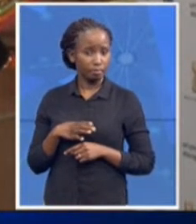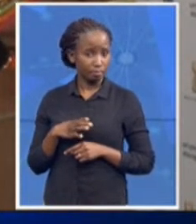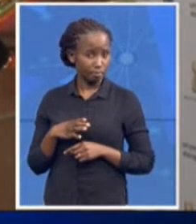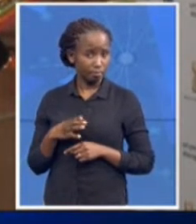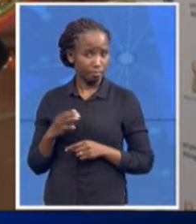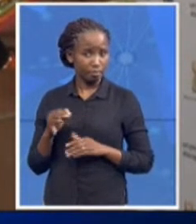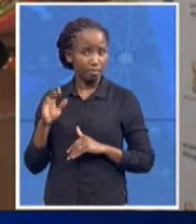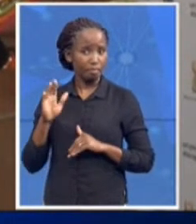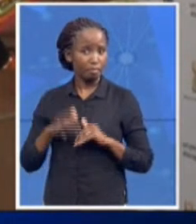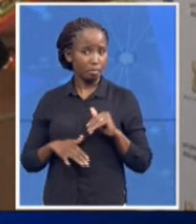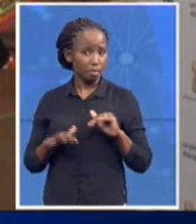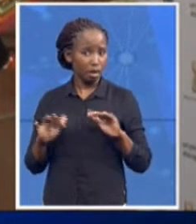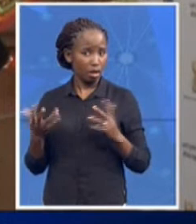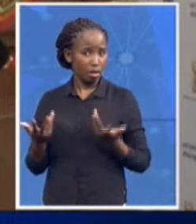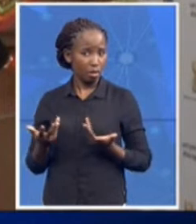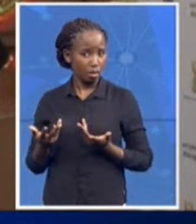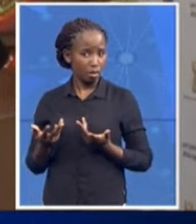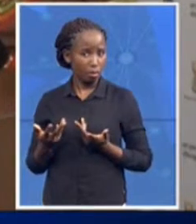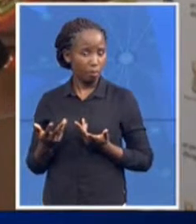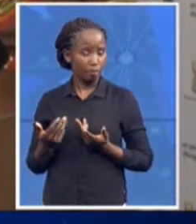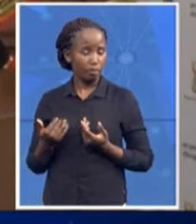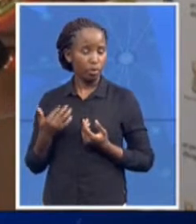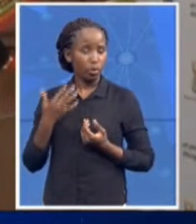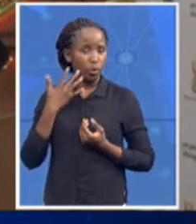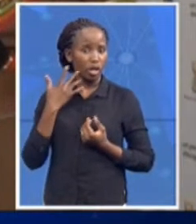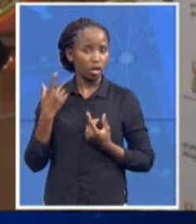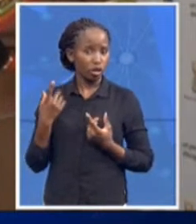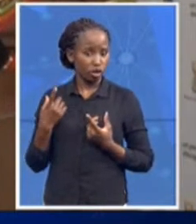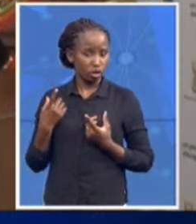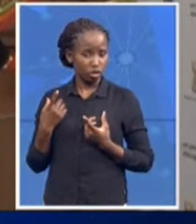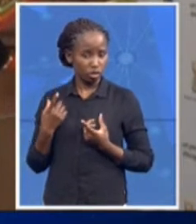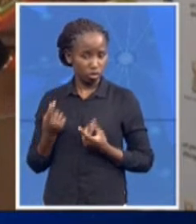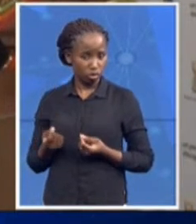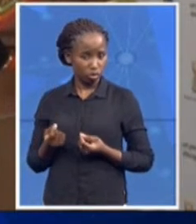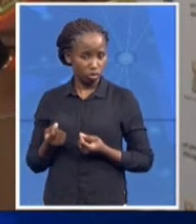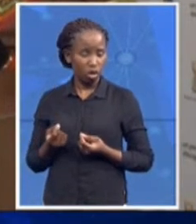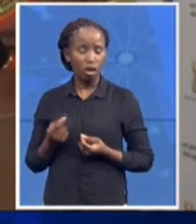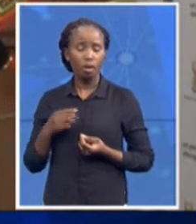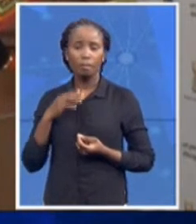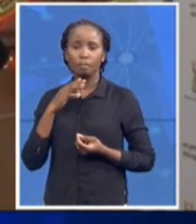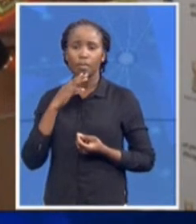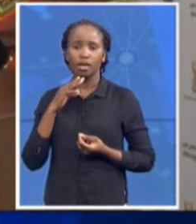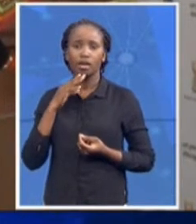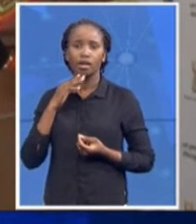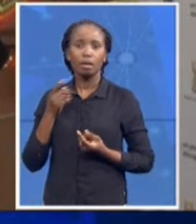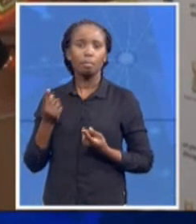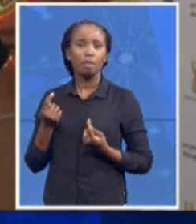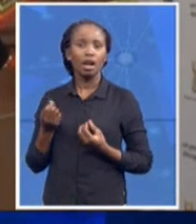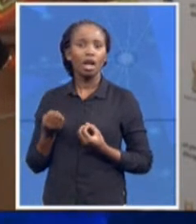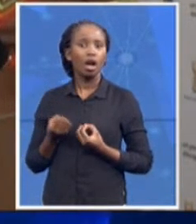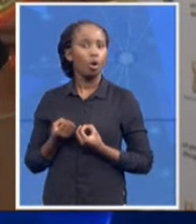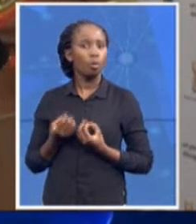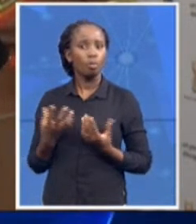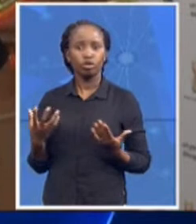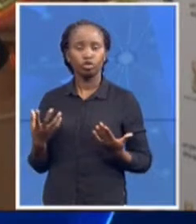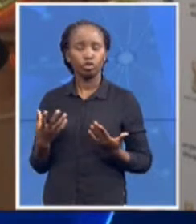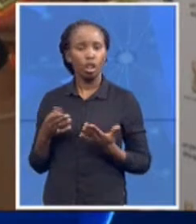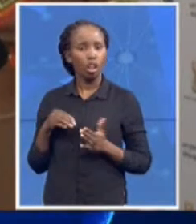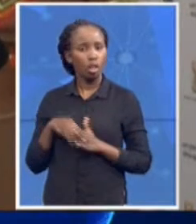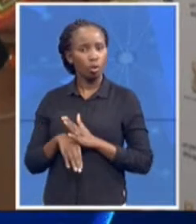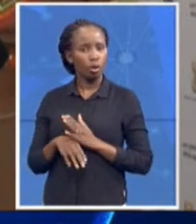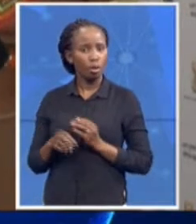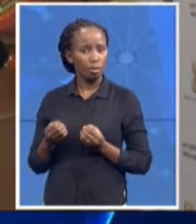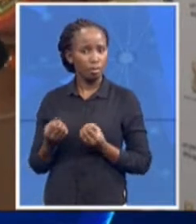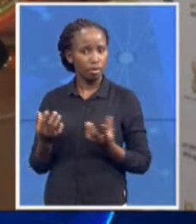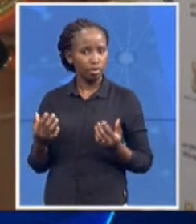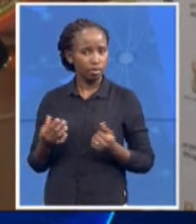who these people are? How much of the money that was allocated has been affected by the contravention of the National Arts Council